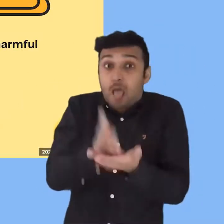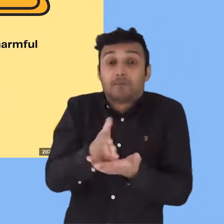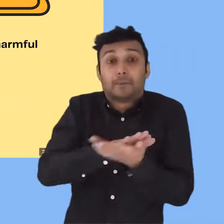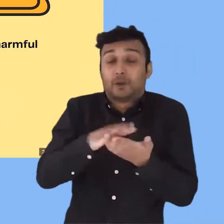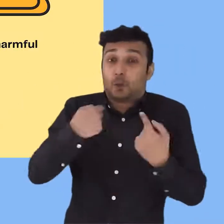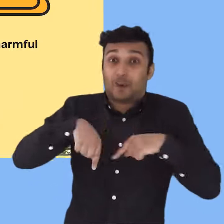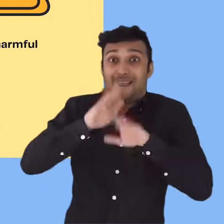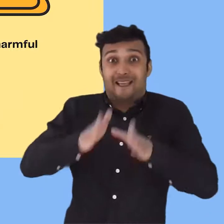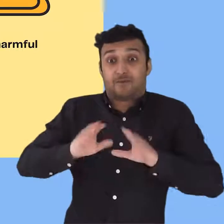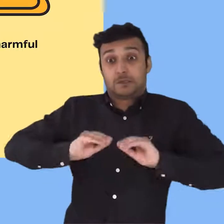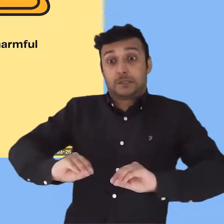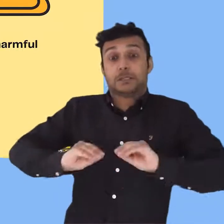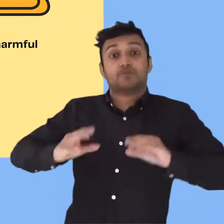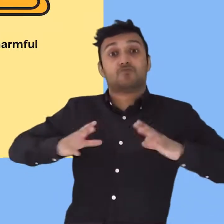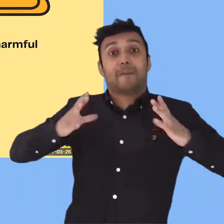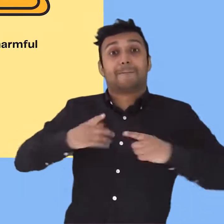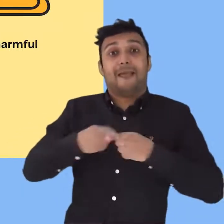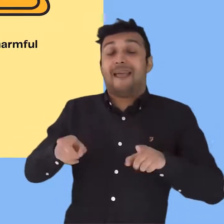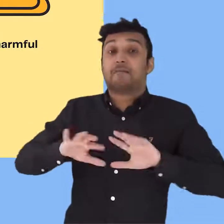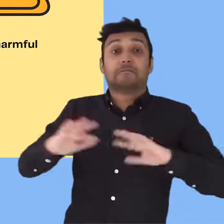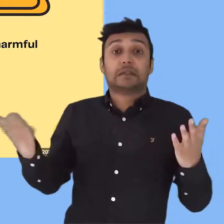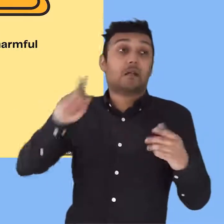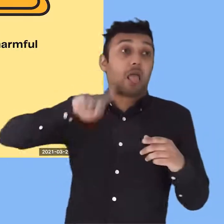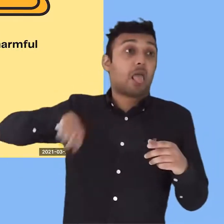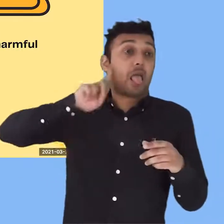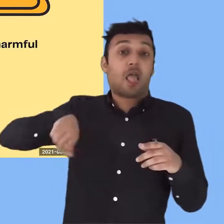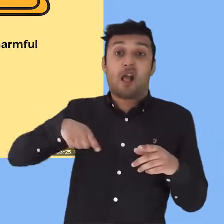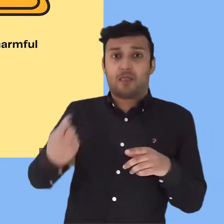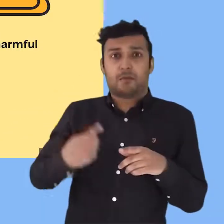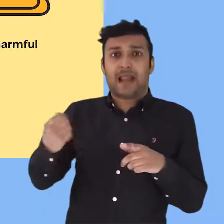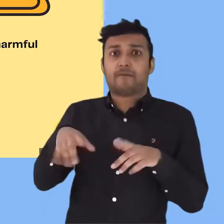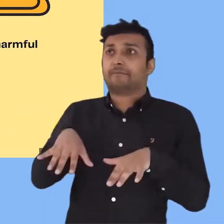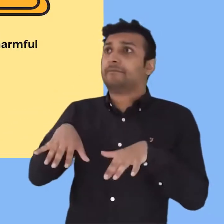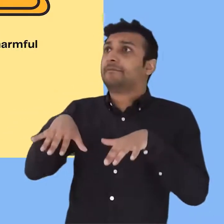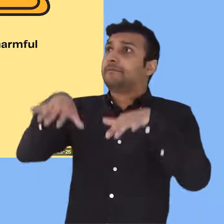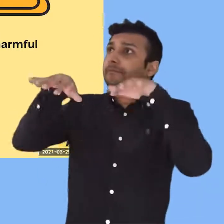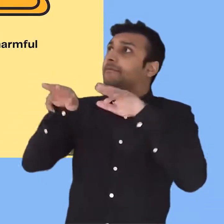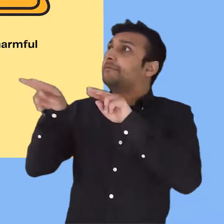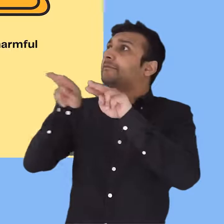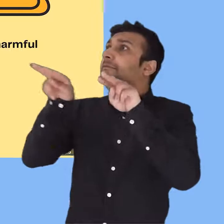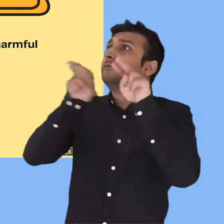harmed by racism and discrimination and microaggression. So we need to safeguard